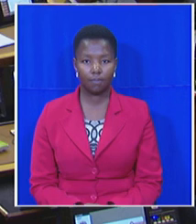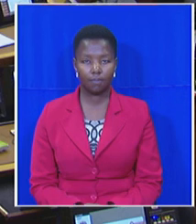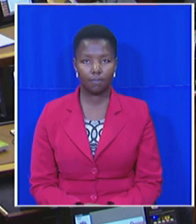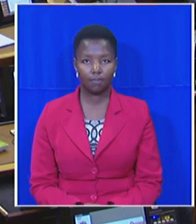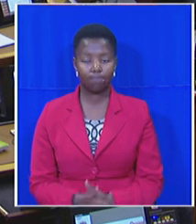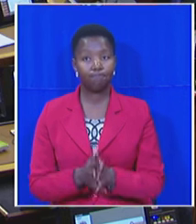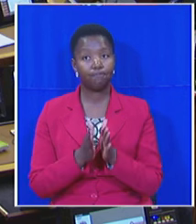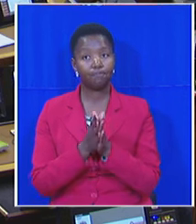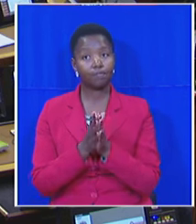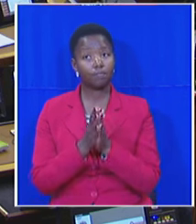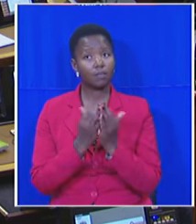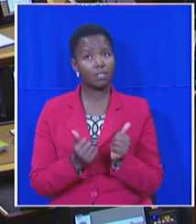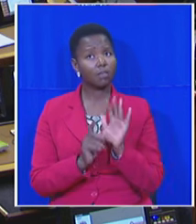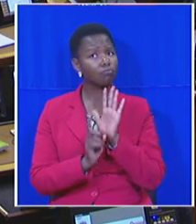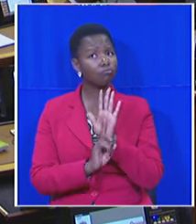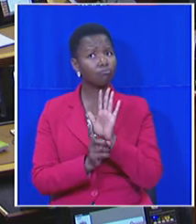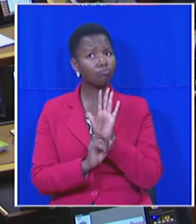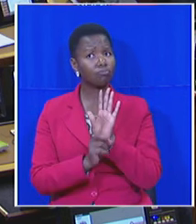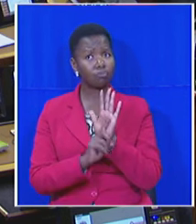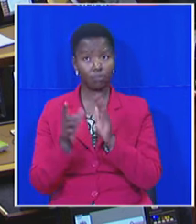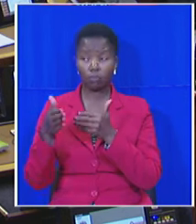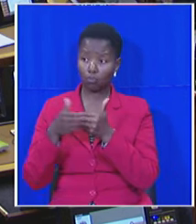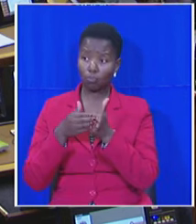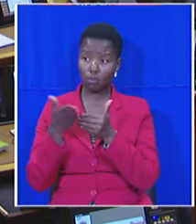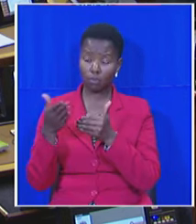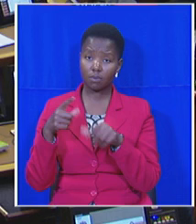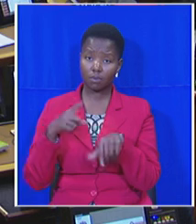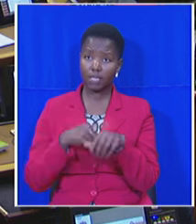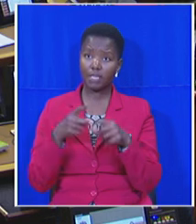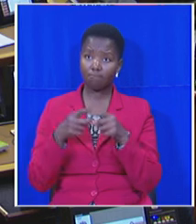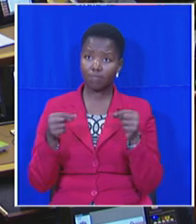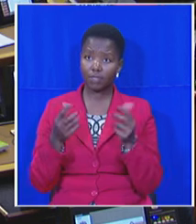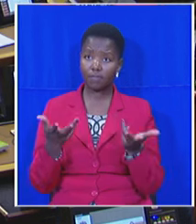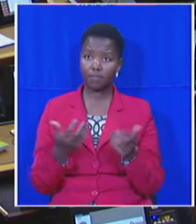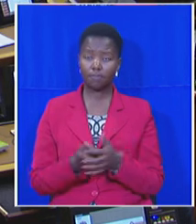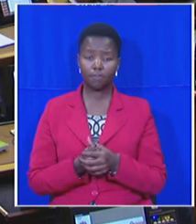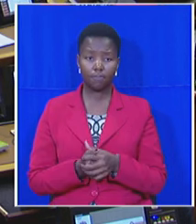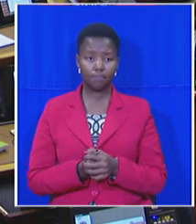Your clocks are not wait. Close those doors. The time is over.